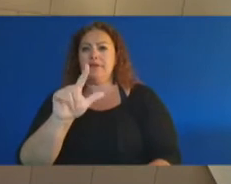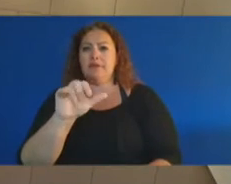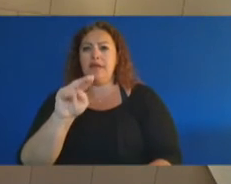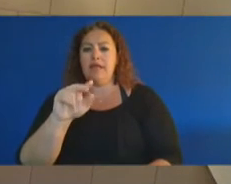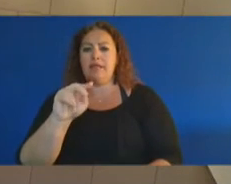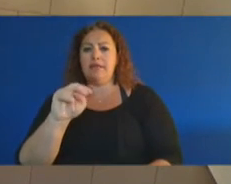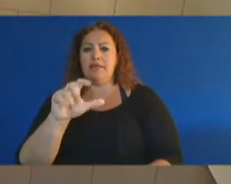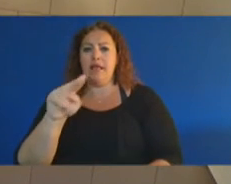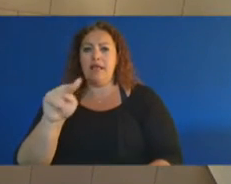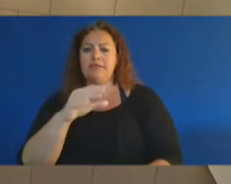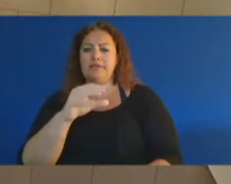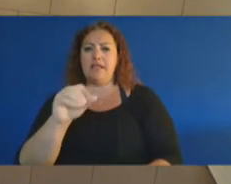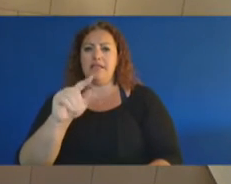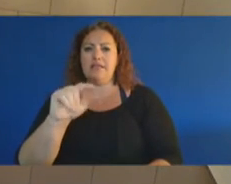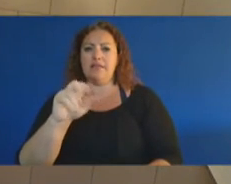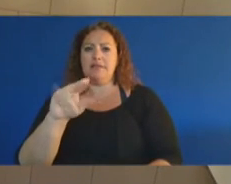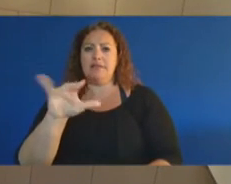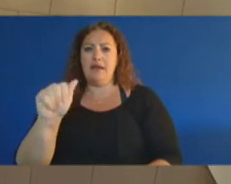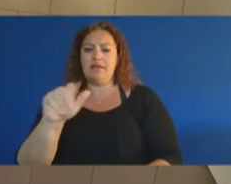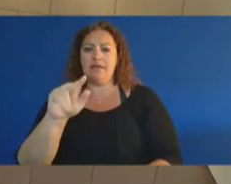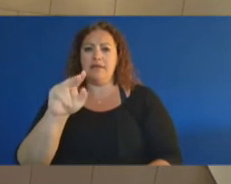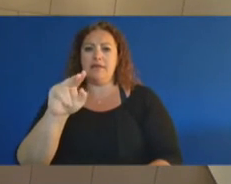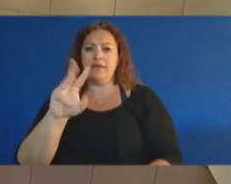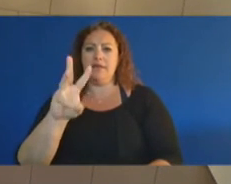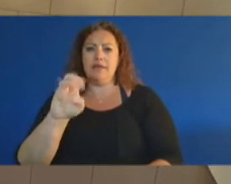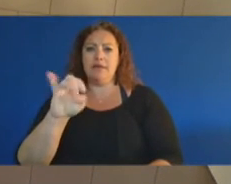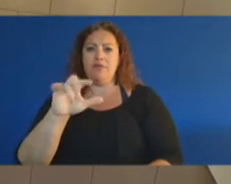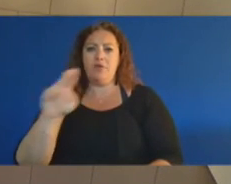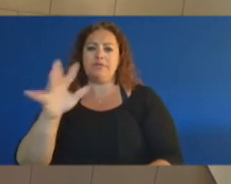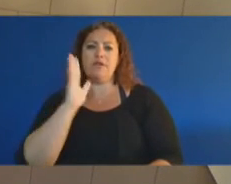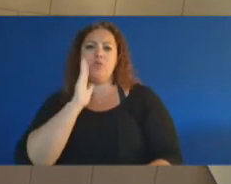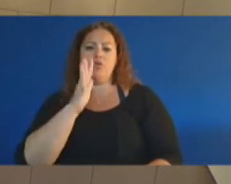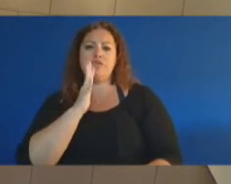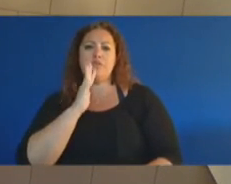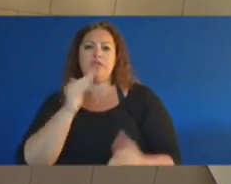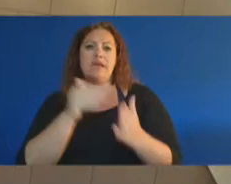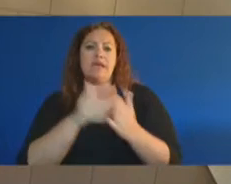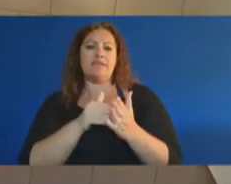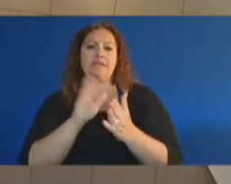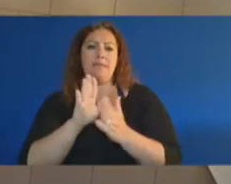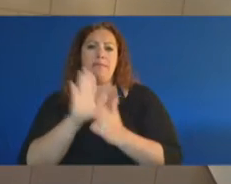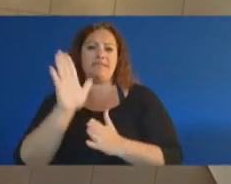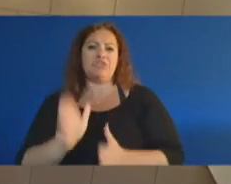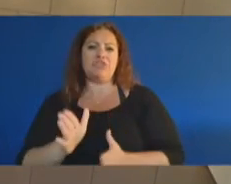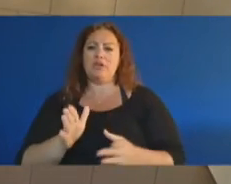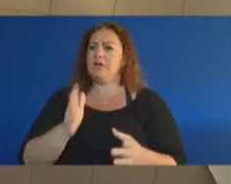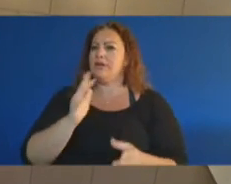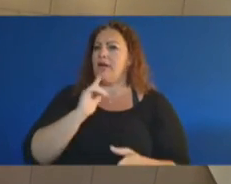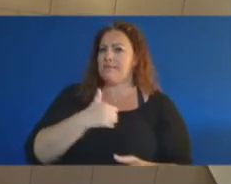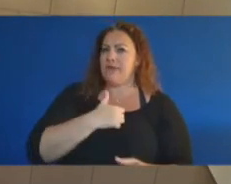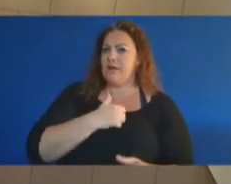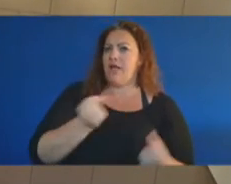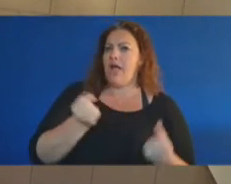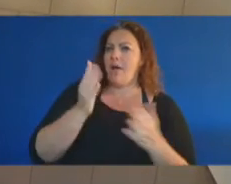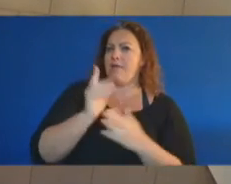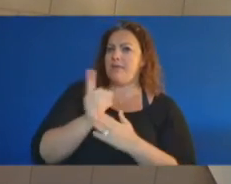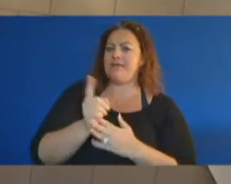Wilson will be speaking against the petitioner sorry Madame mayor how many minutes 10